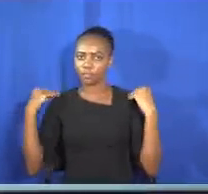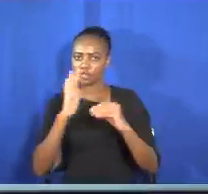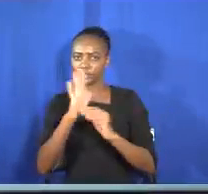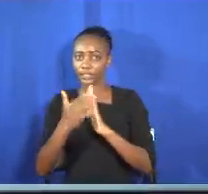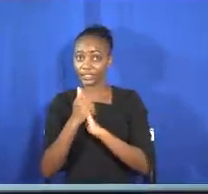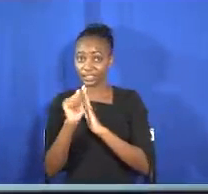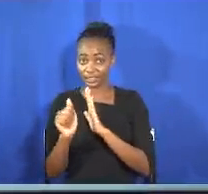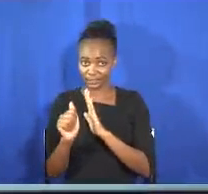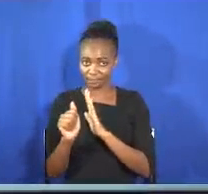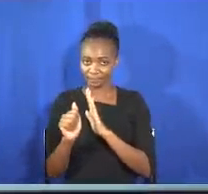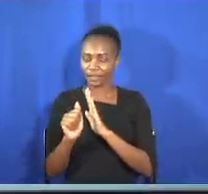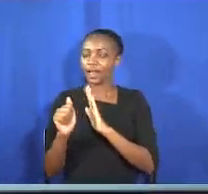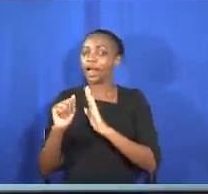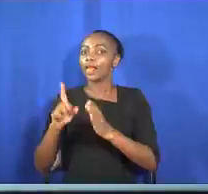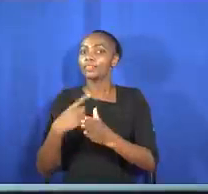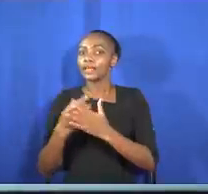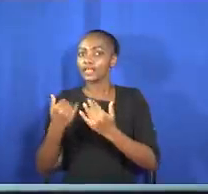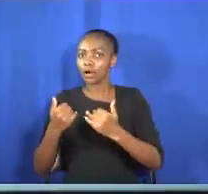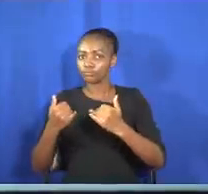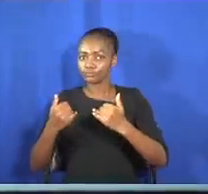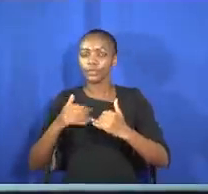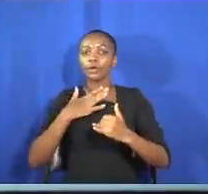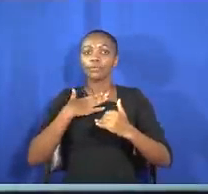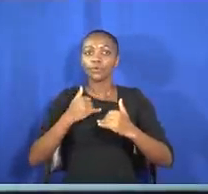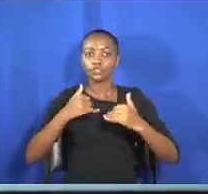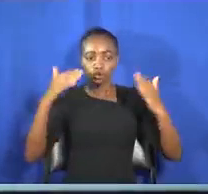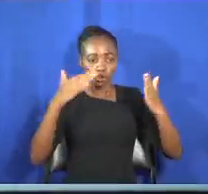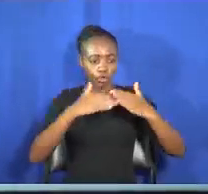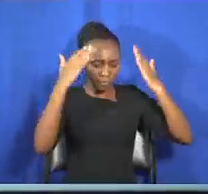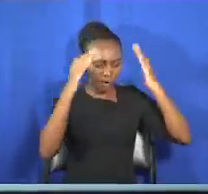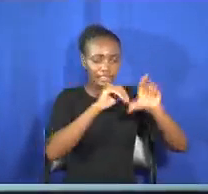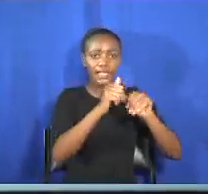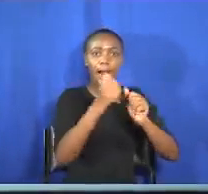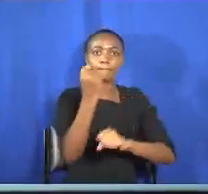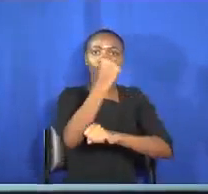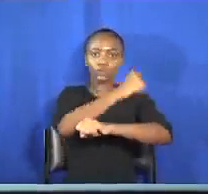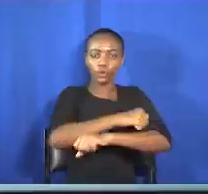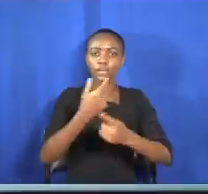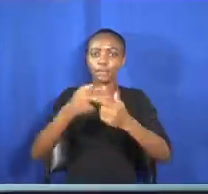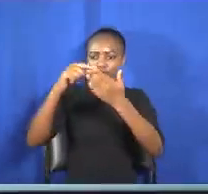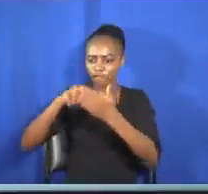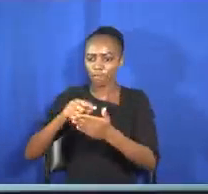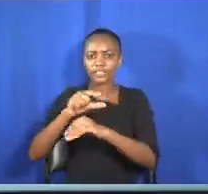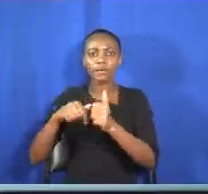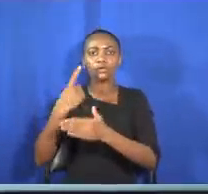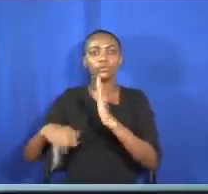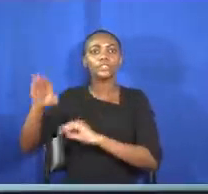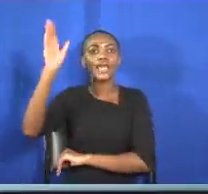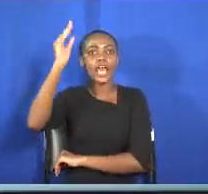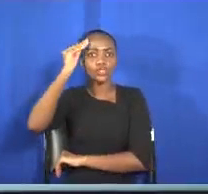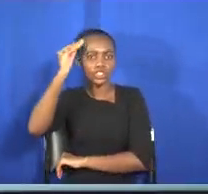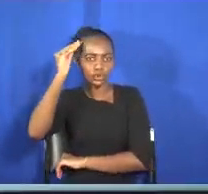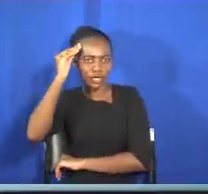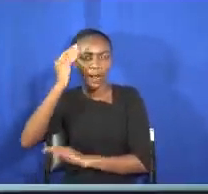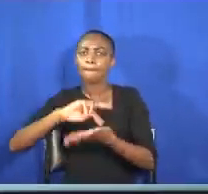apply whatever they have learned. Then we are moving from focus on schooling to emphasis on education. What are we